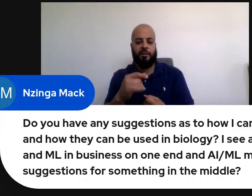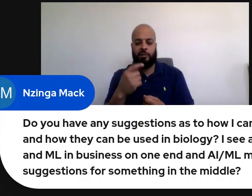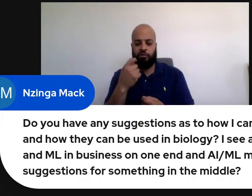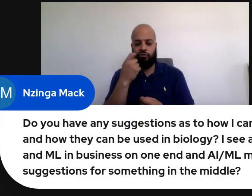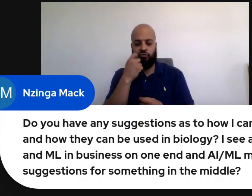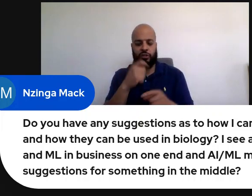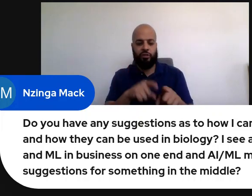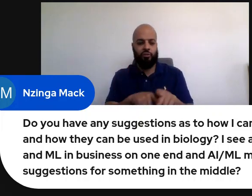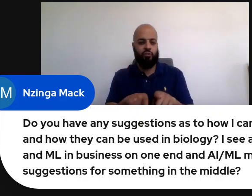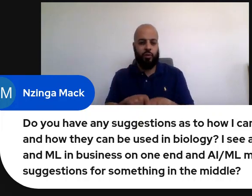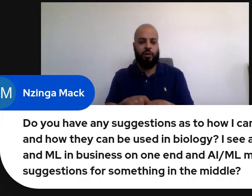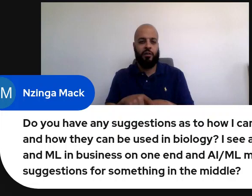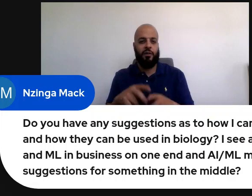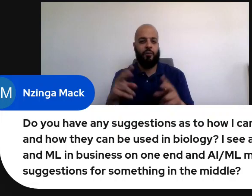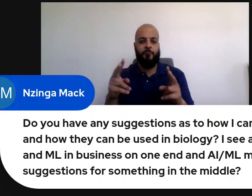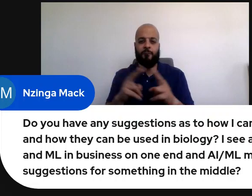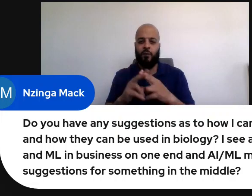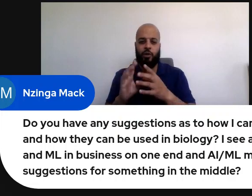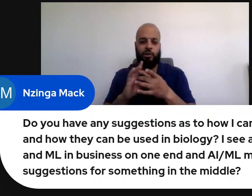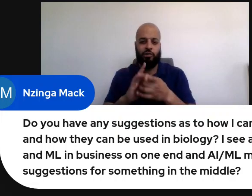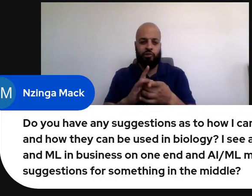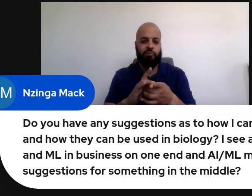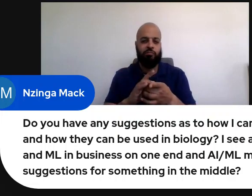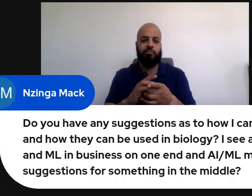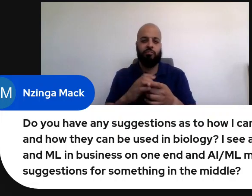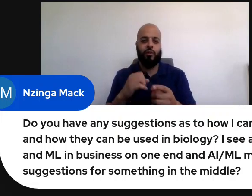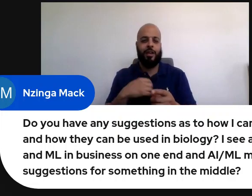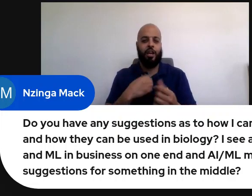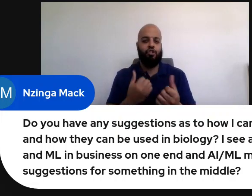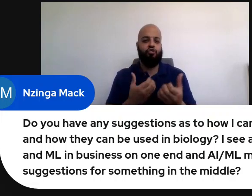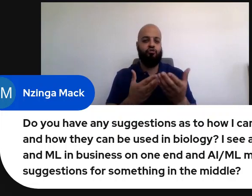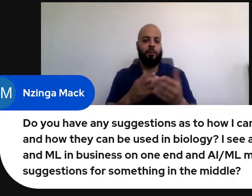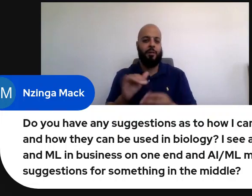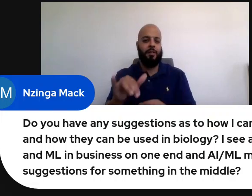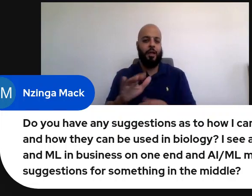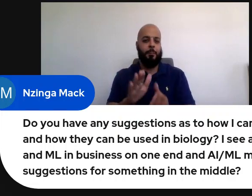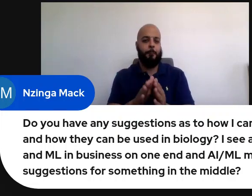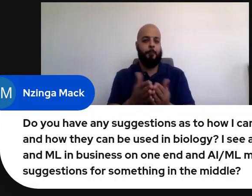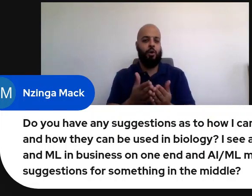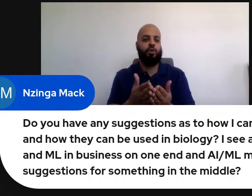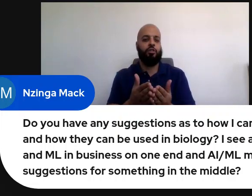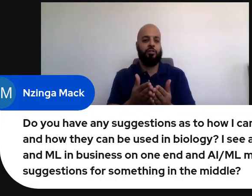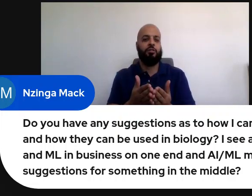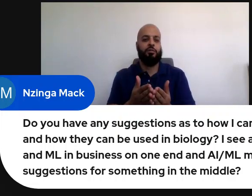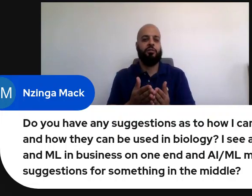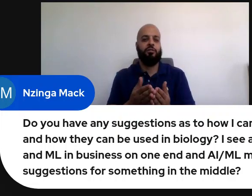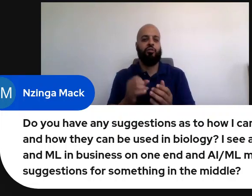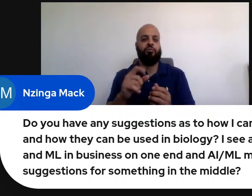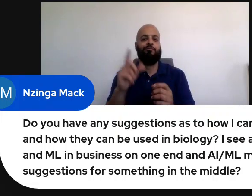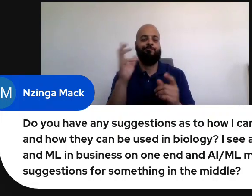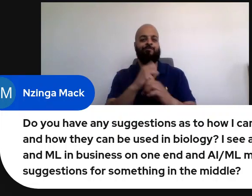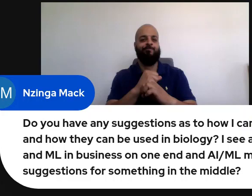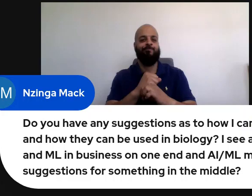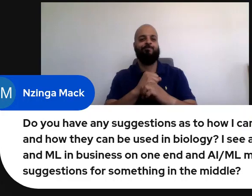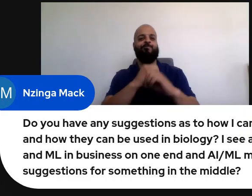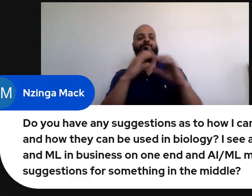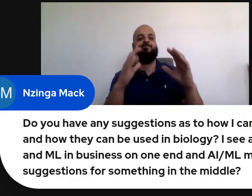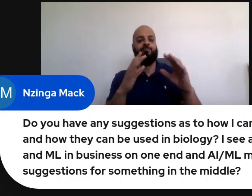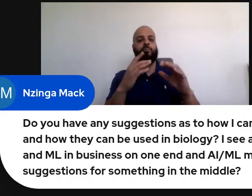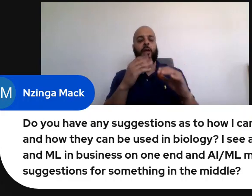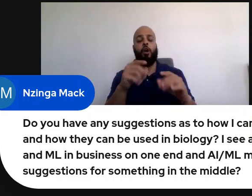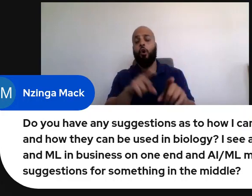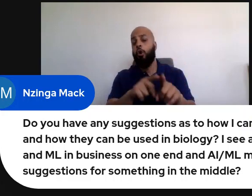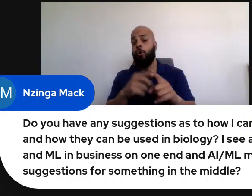well, very engaging as a book. So I would recommend that book as well, just to get an overview. And it's good for